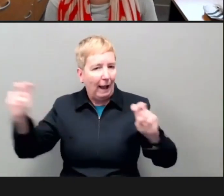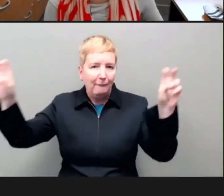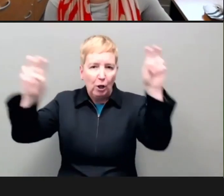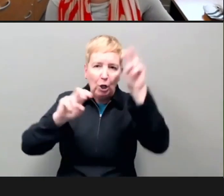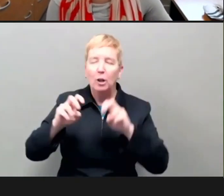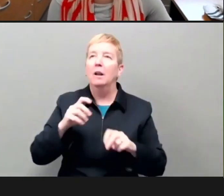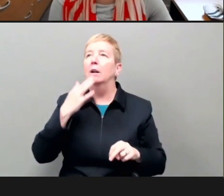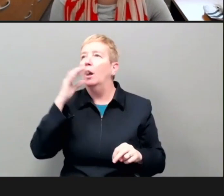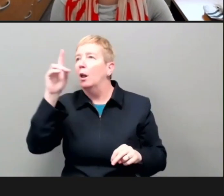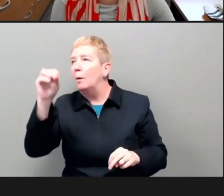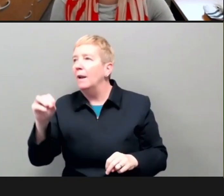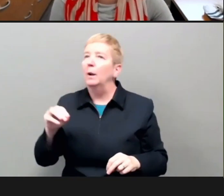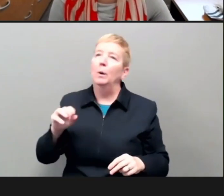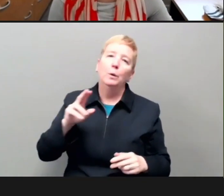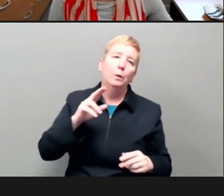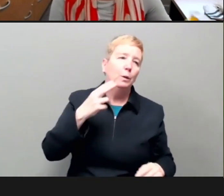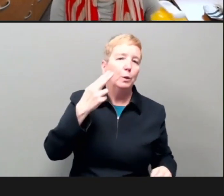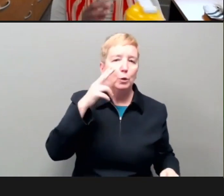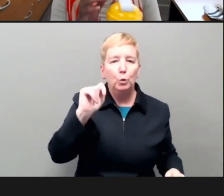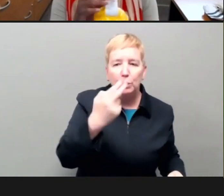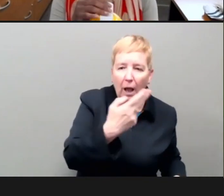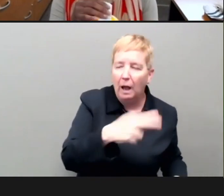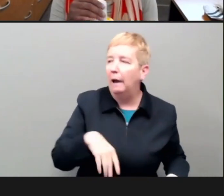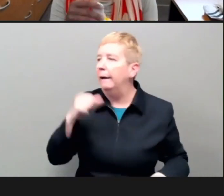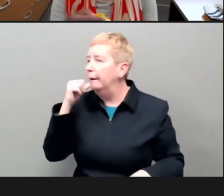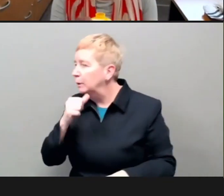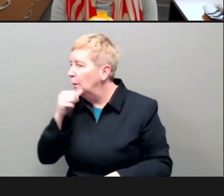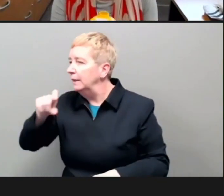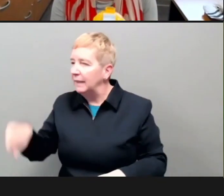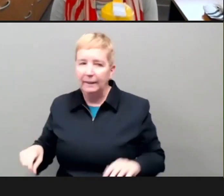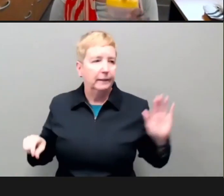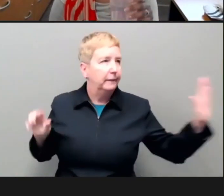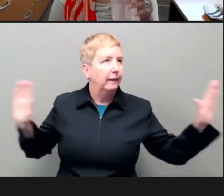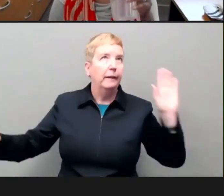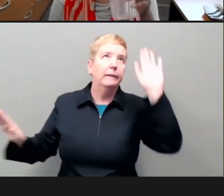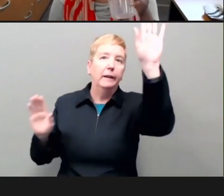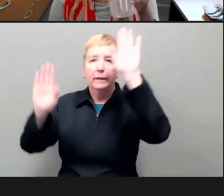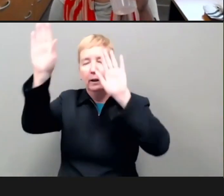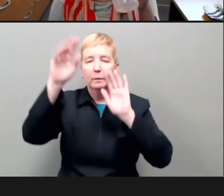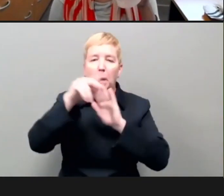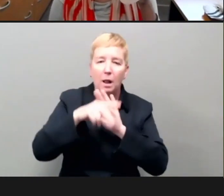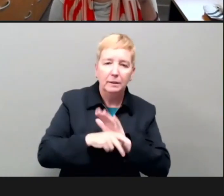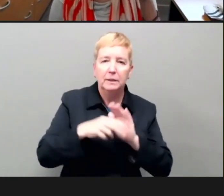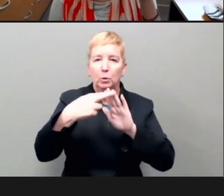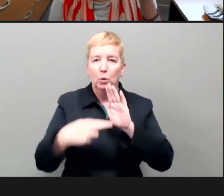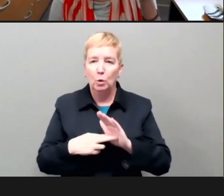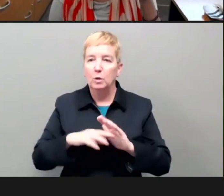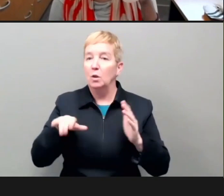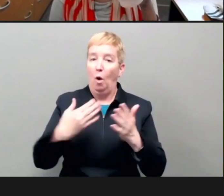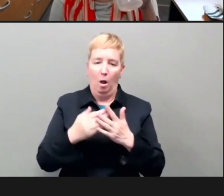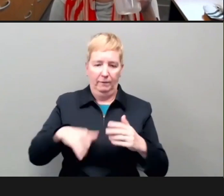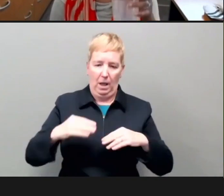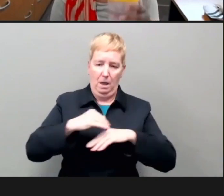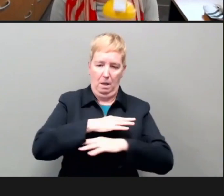and Arizona and Texas, any number of those issues in interstate highway system, we don't have the